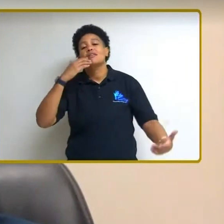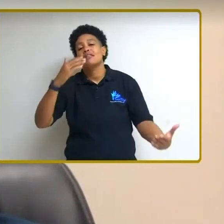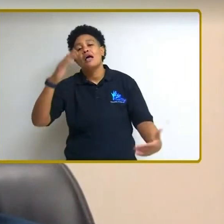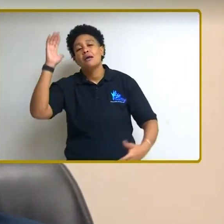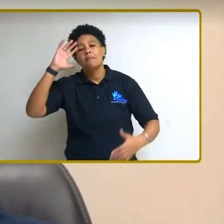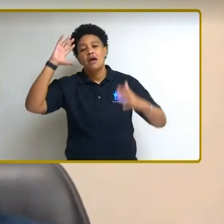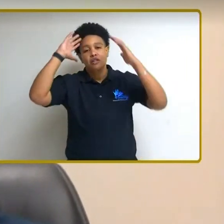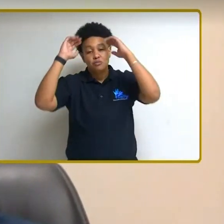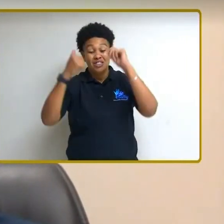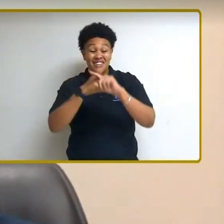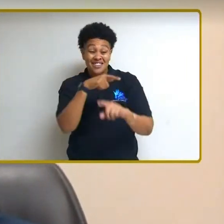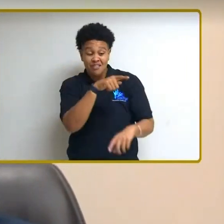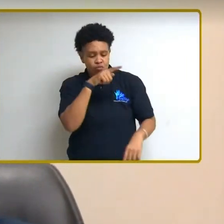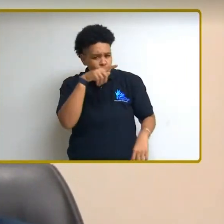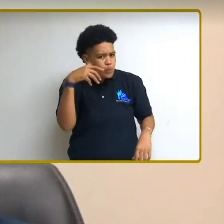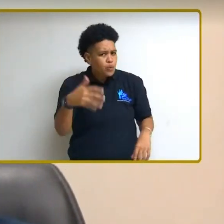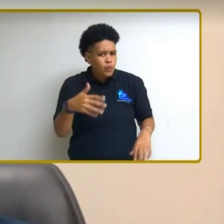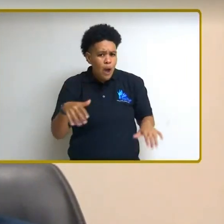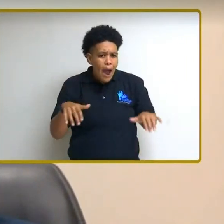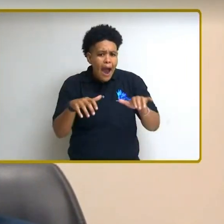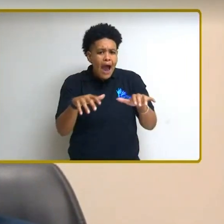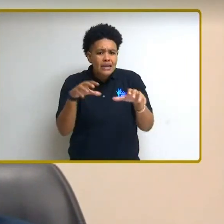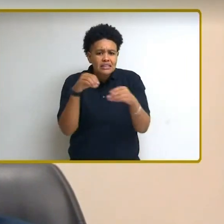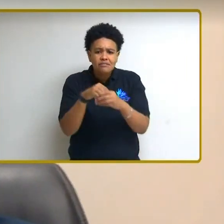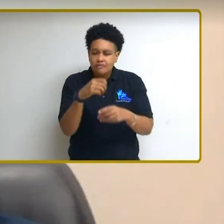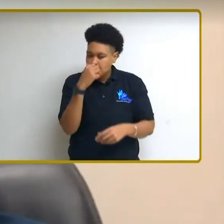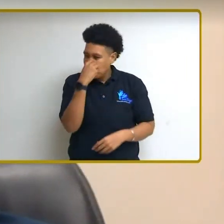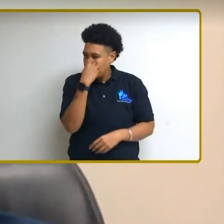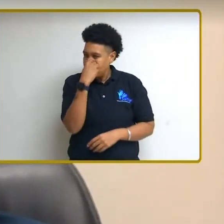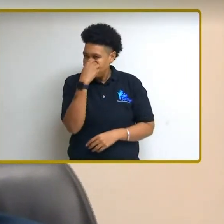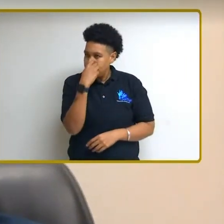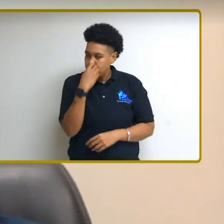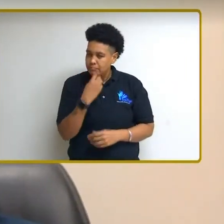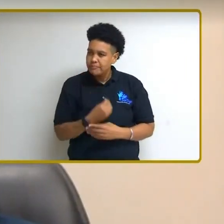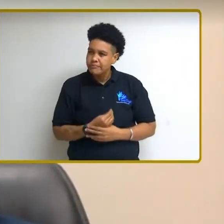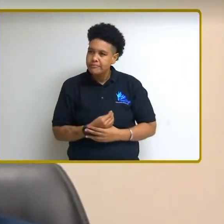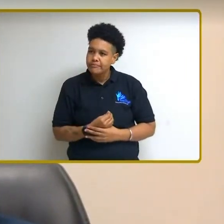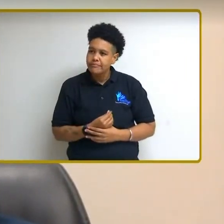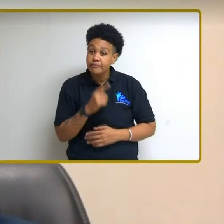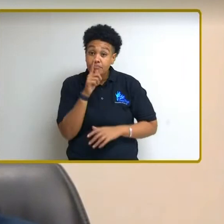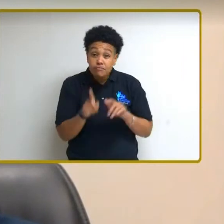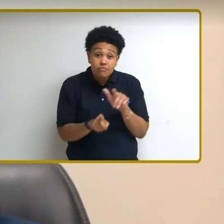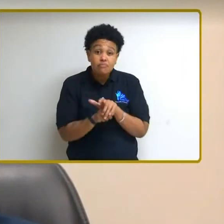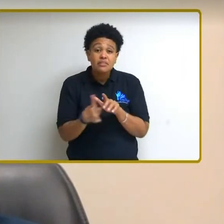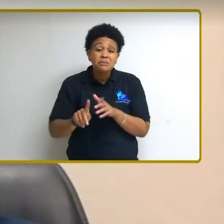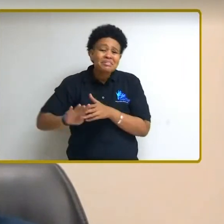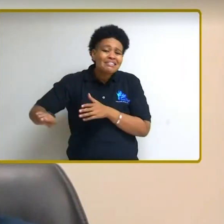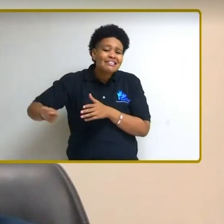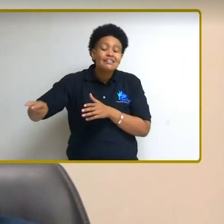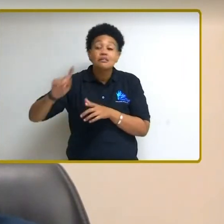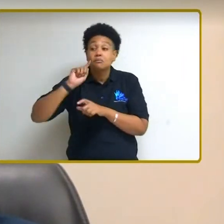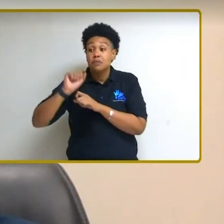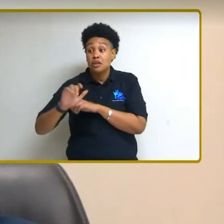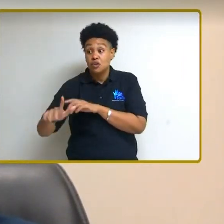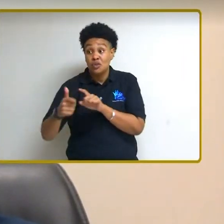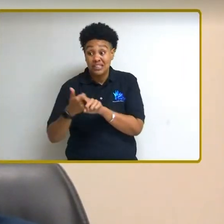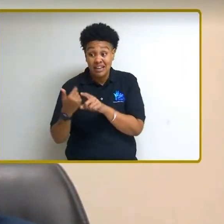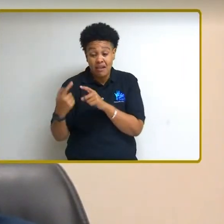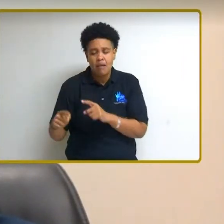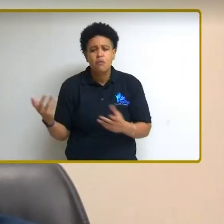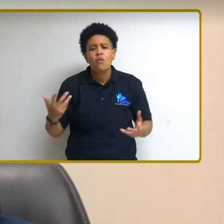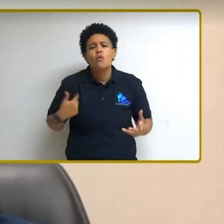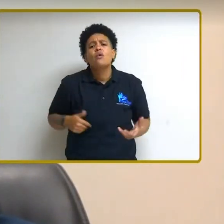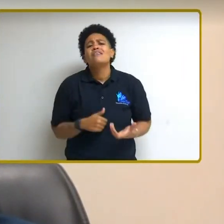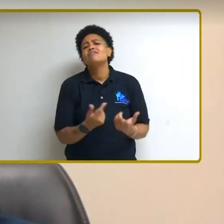presidents. They've been very, very active in turning out people, making sure. So what